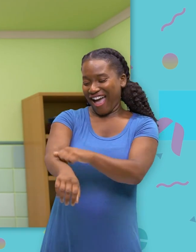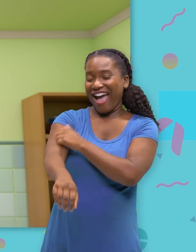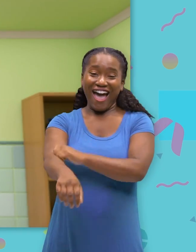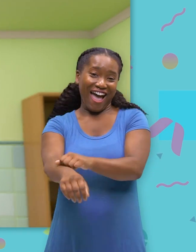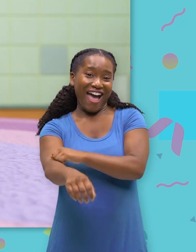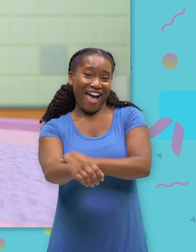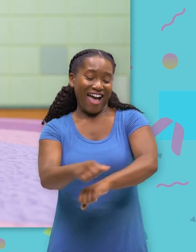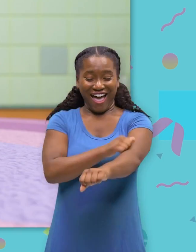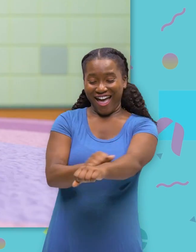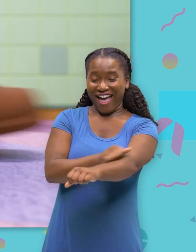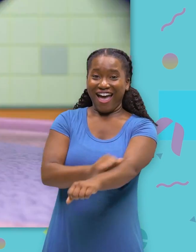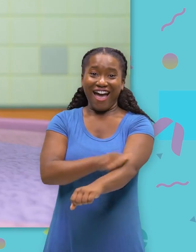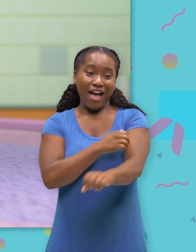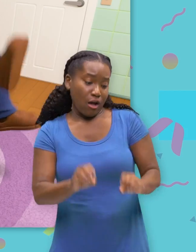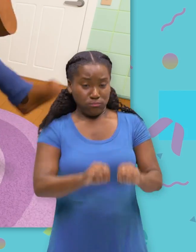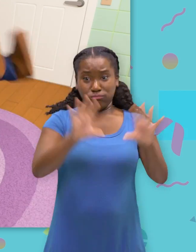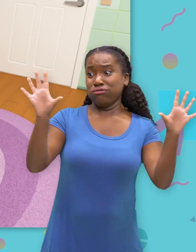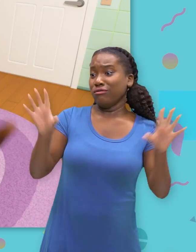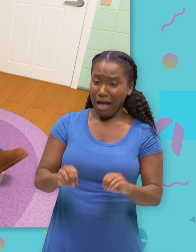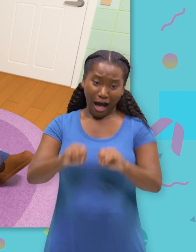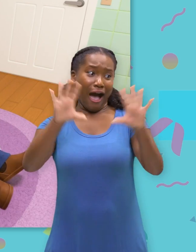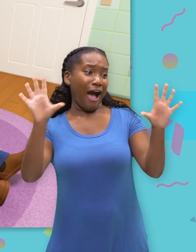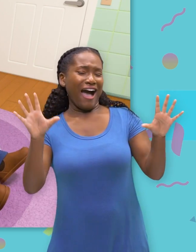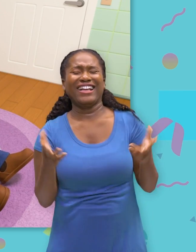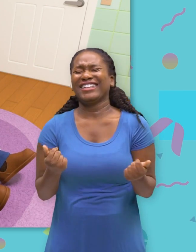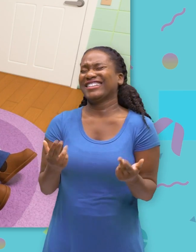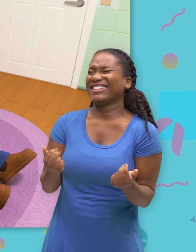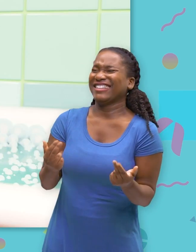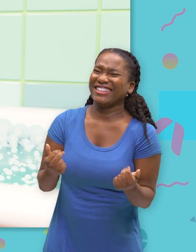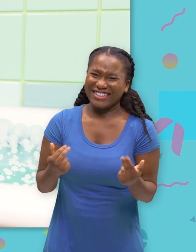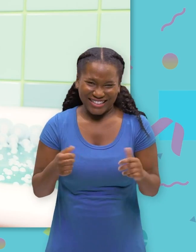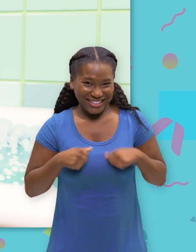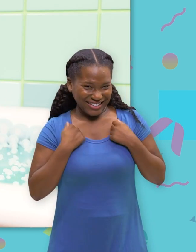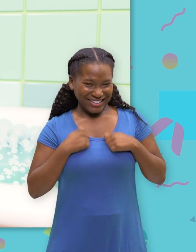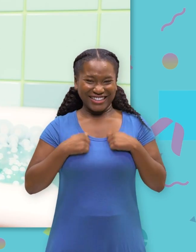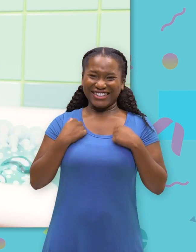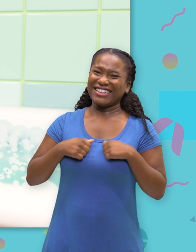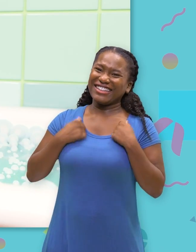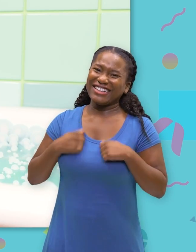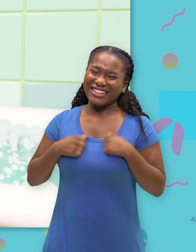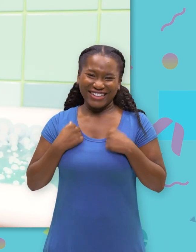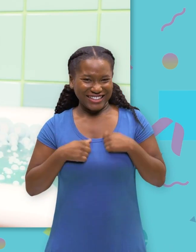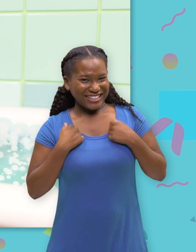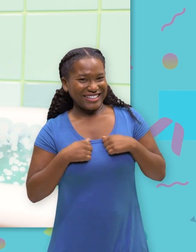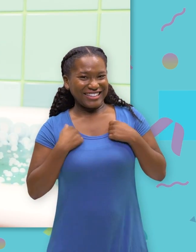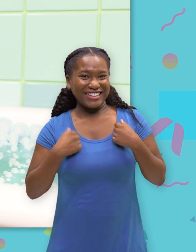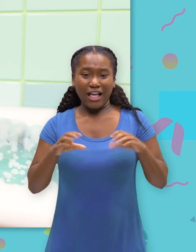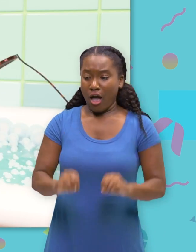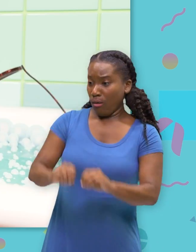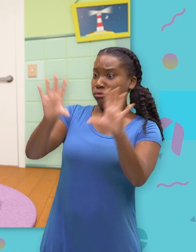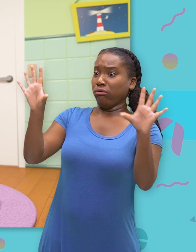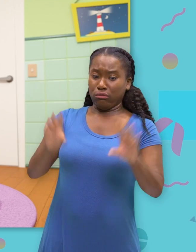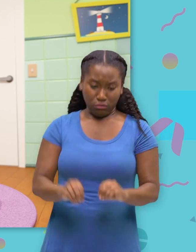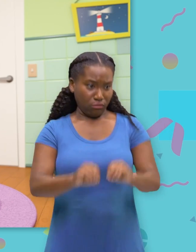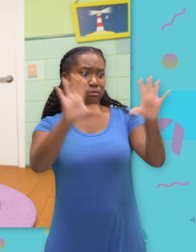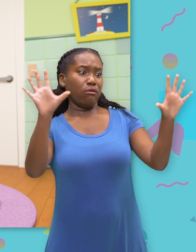the bath, do. Splash and laugh, do. In the bath.